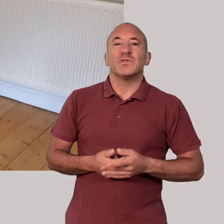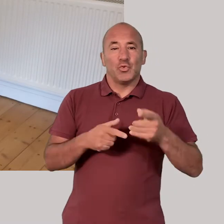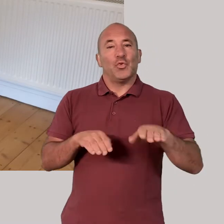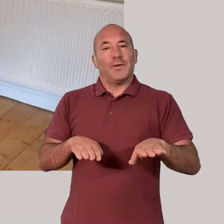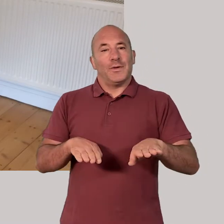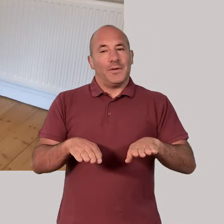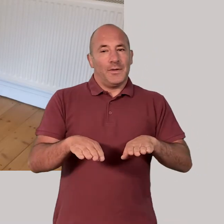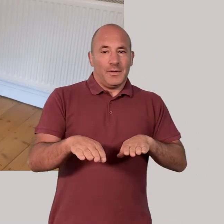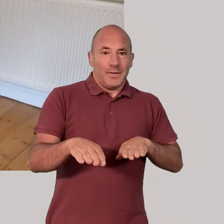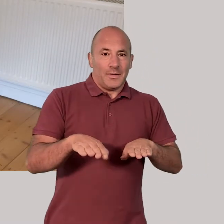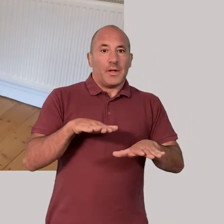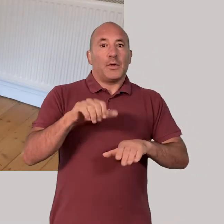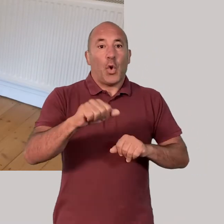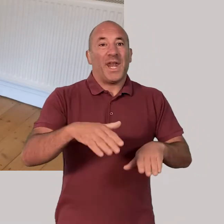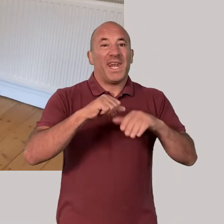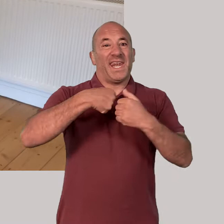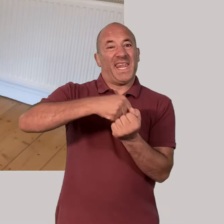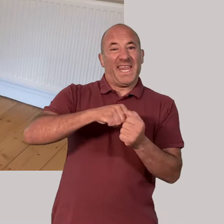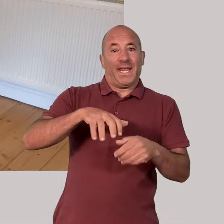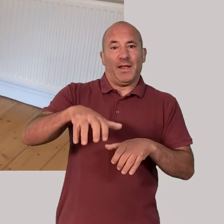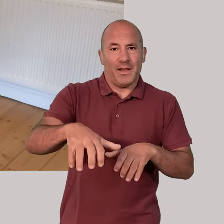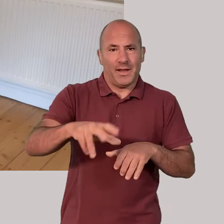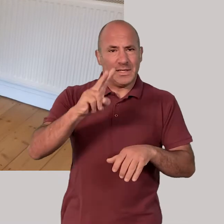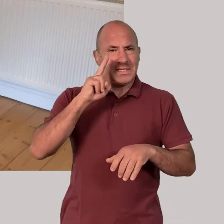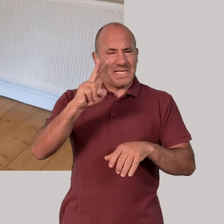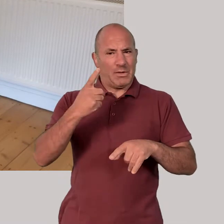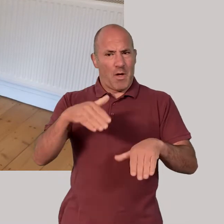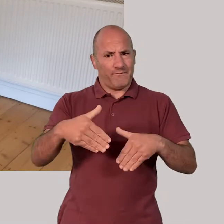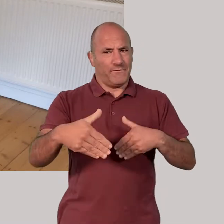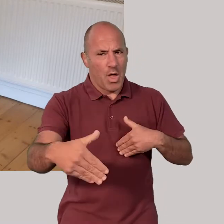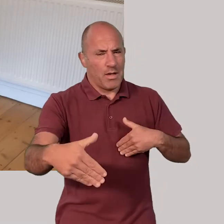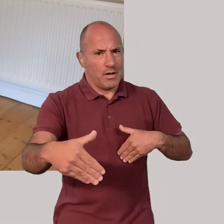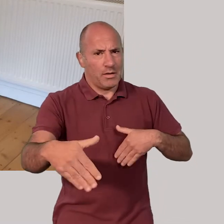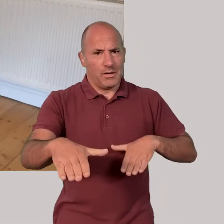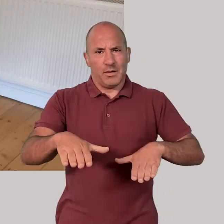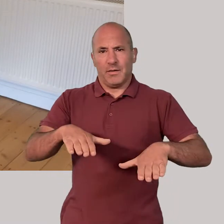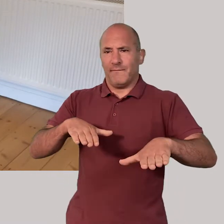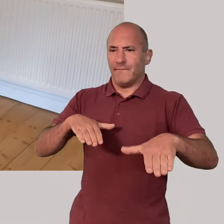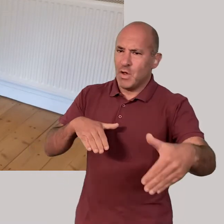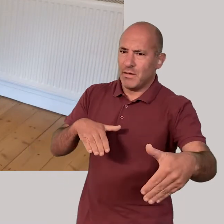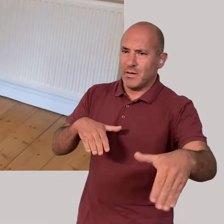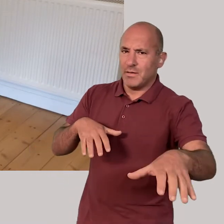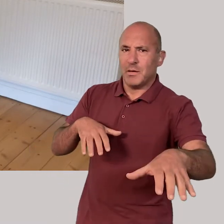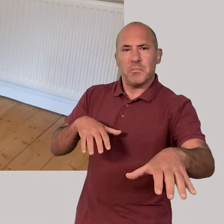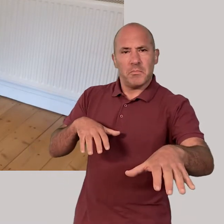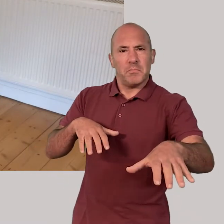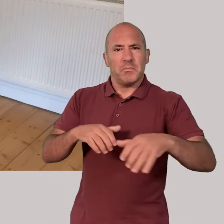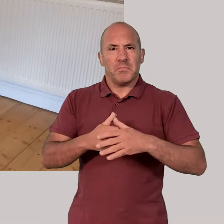And as you go, let your knees go a little bit as well. Notice that one of my knees is further forward than the